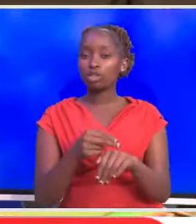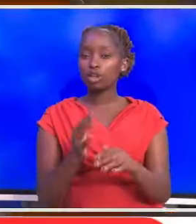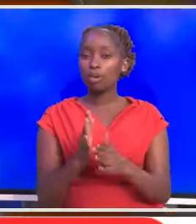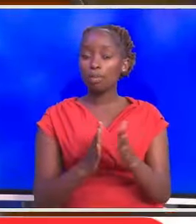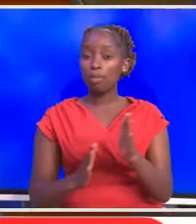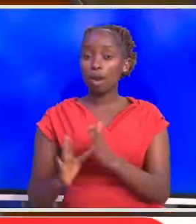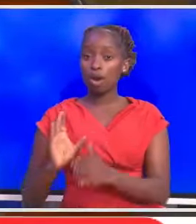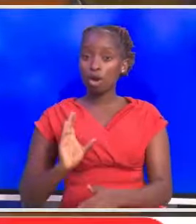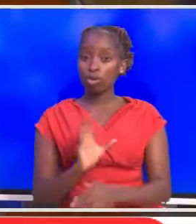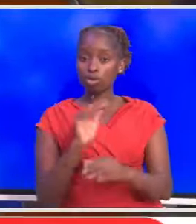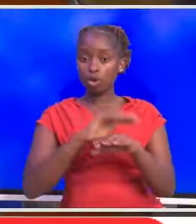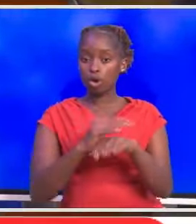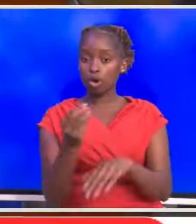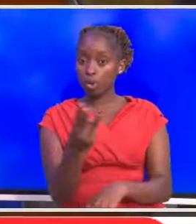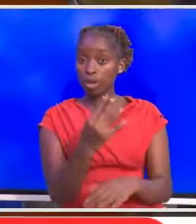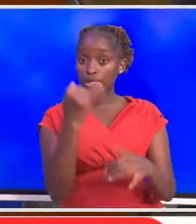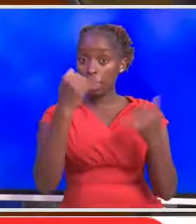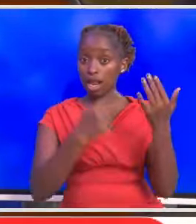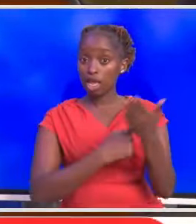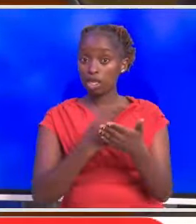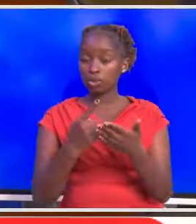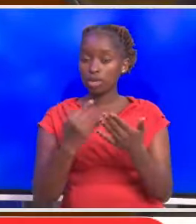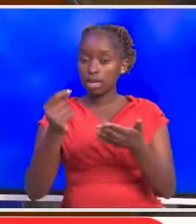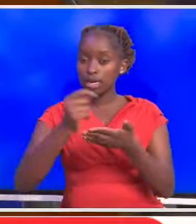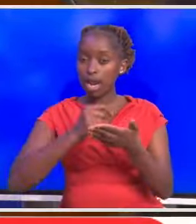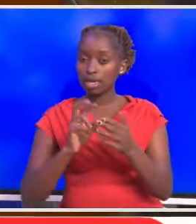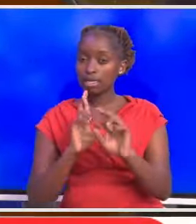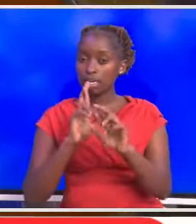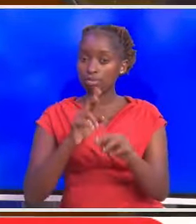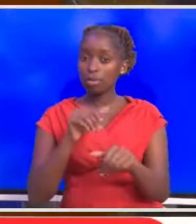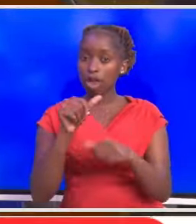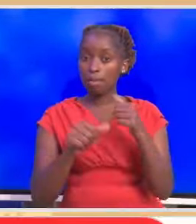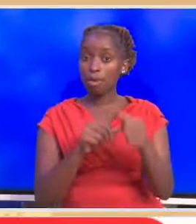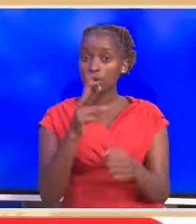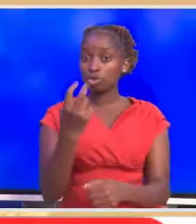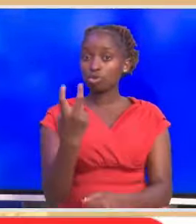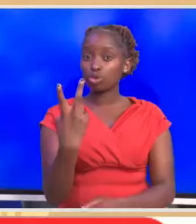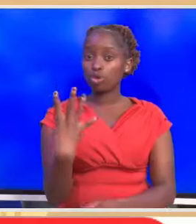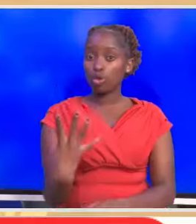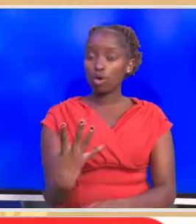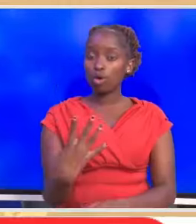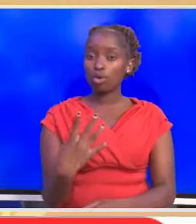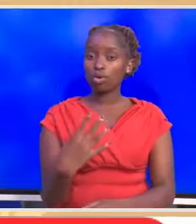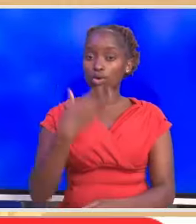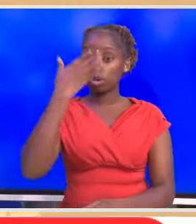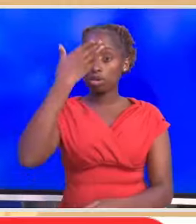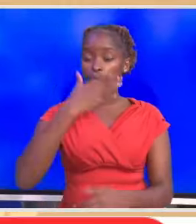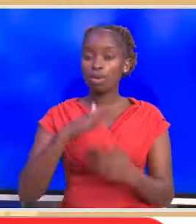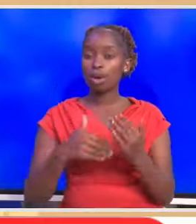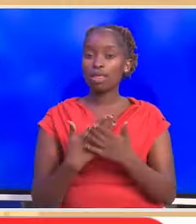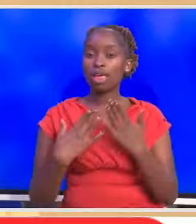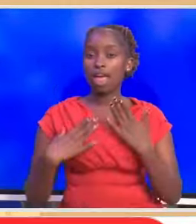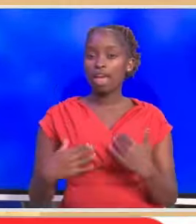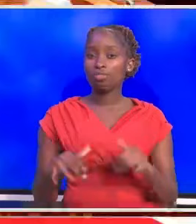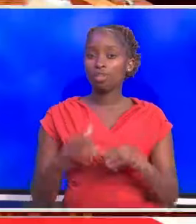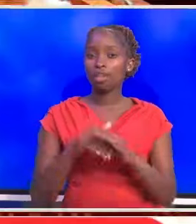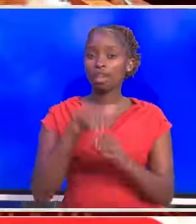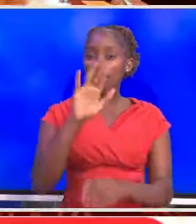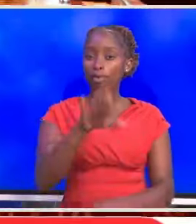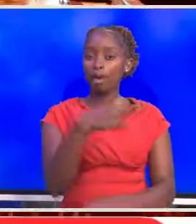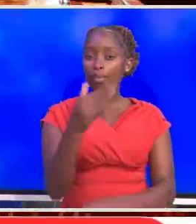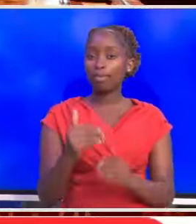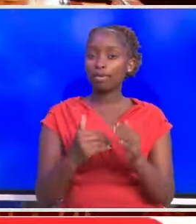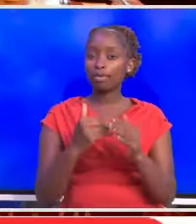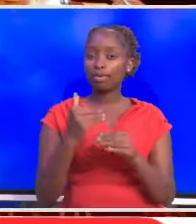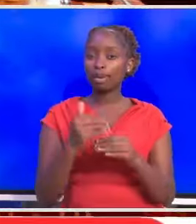Wednesday last week to write a report on the Finance Bill of 2024 ahead of its tabling in the Parliament tomorrow